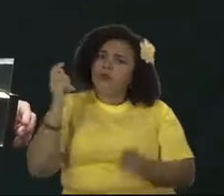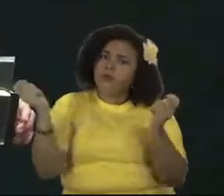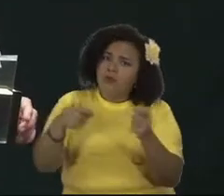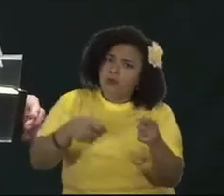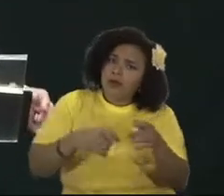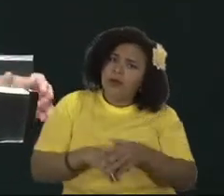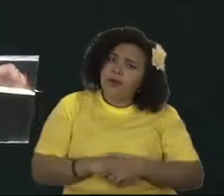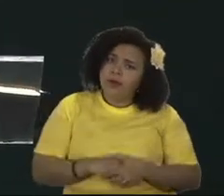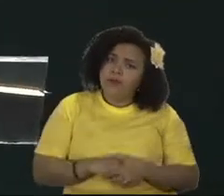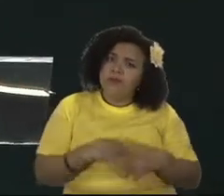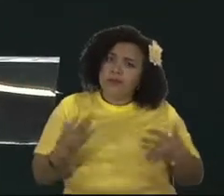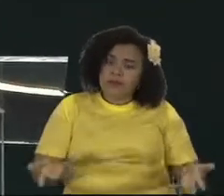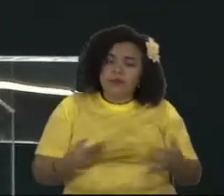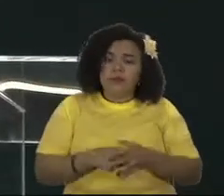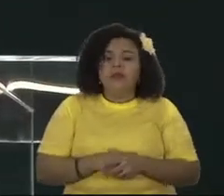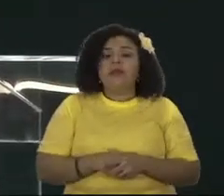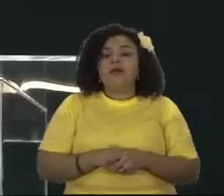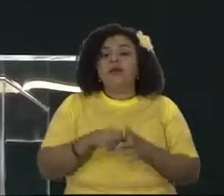talents.